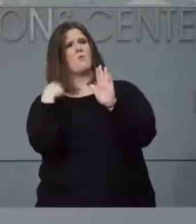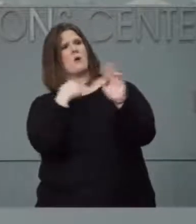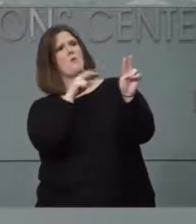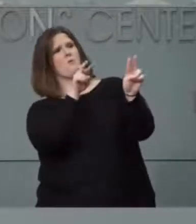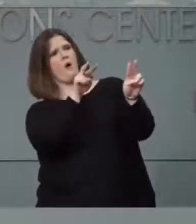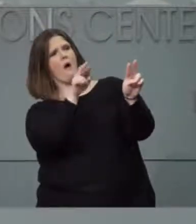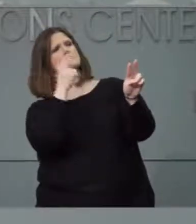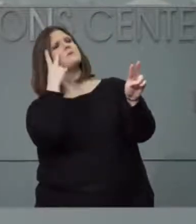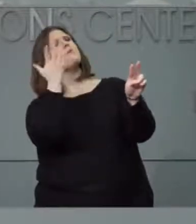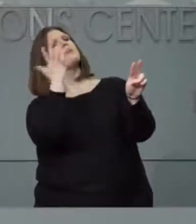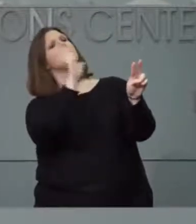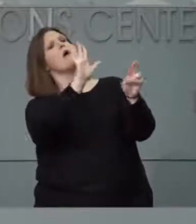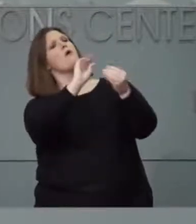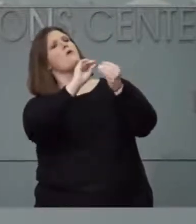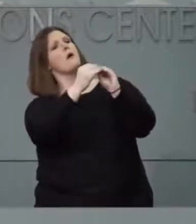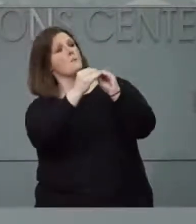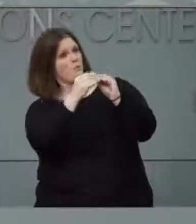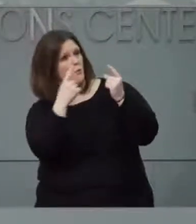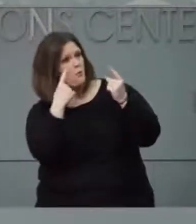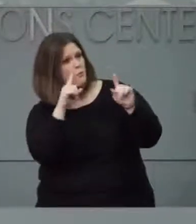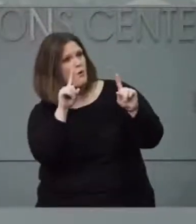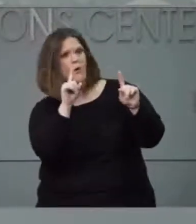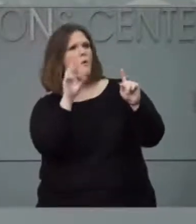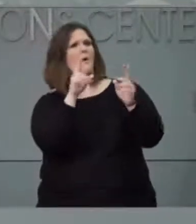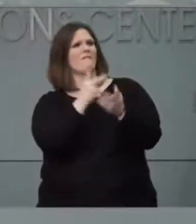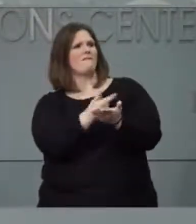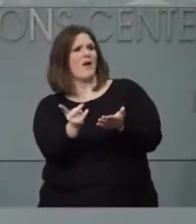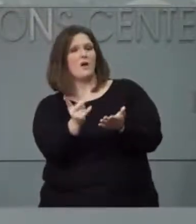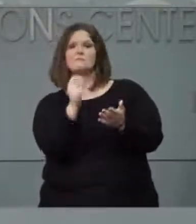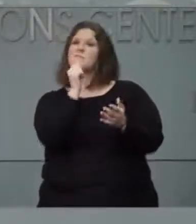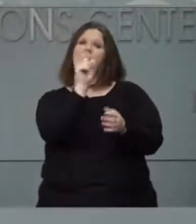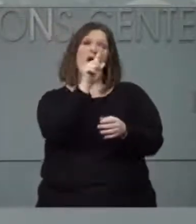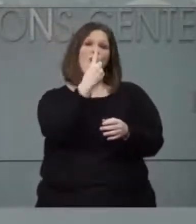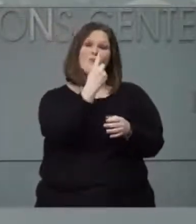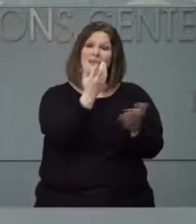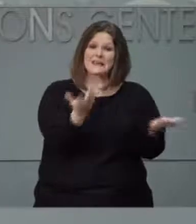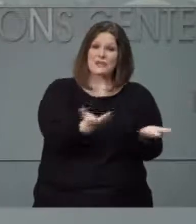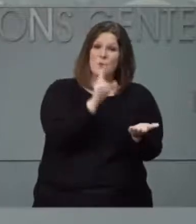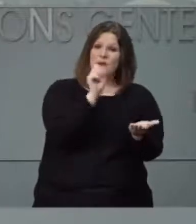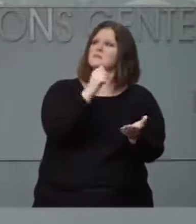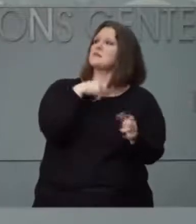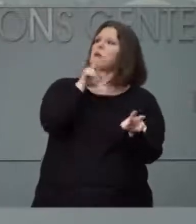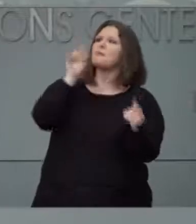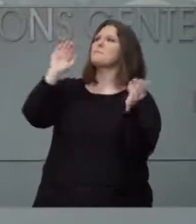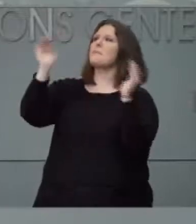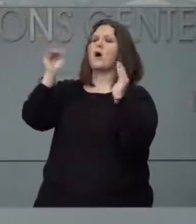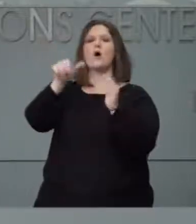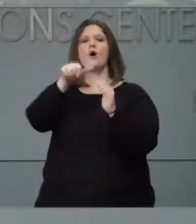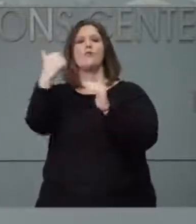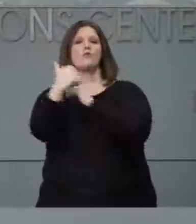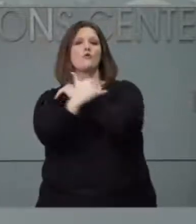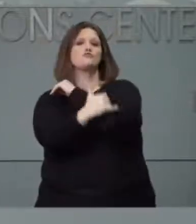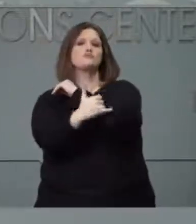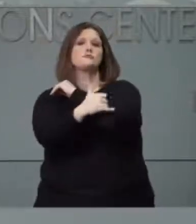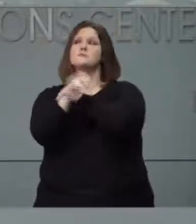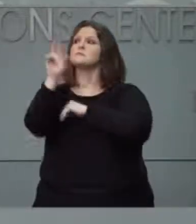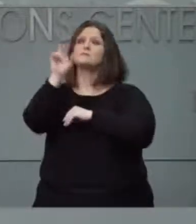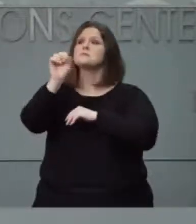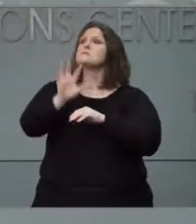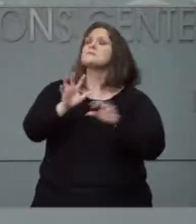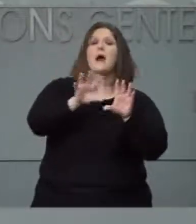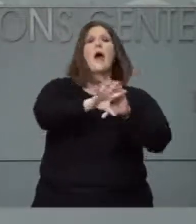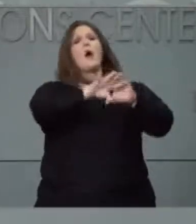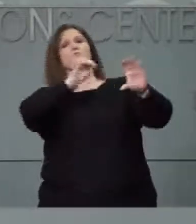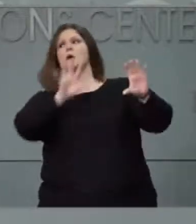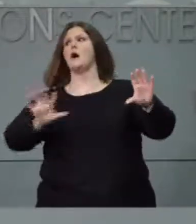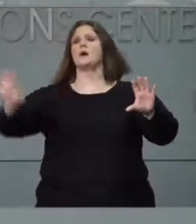that impacted their numbers? And I look around the world. What are other countries doing? How have